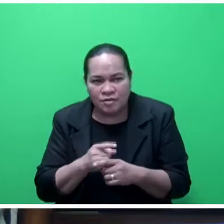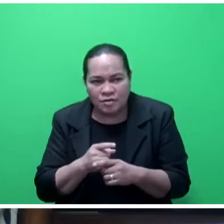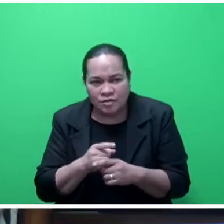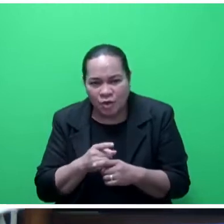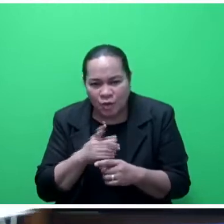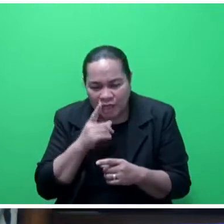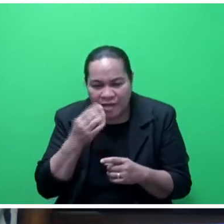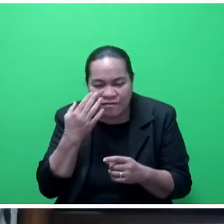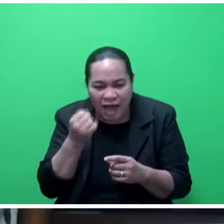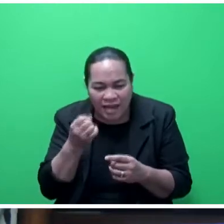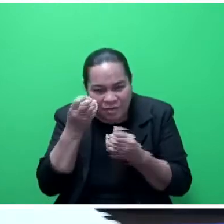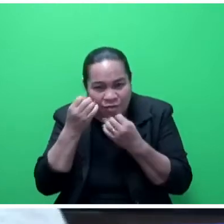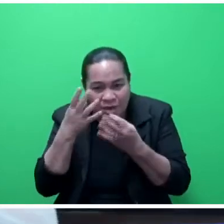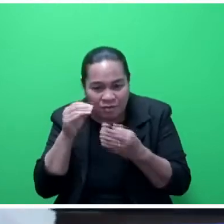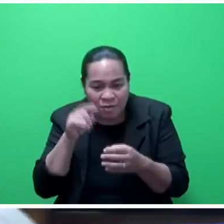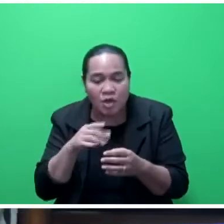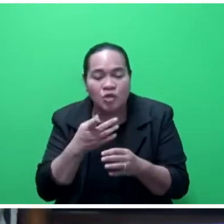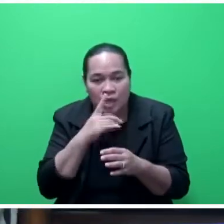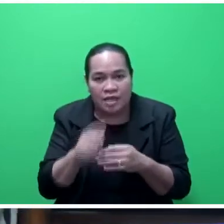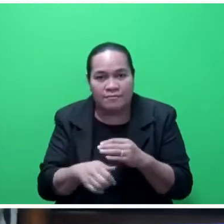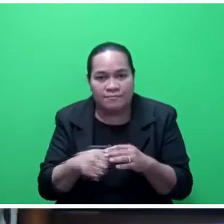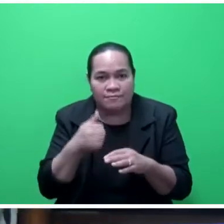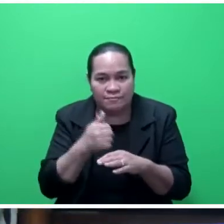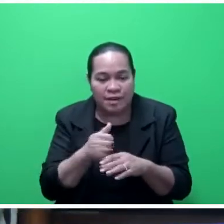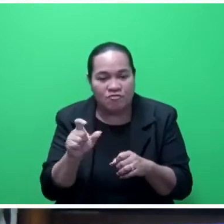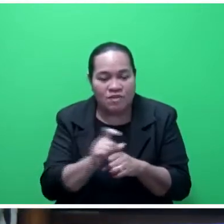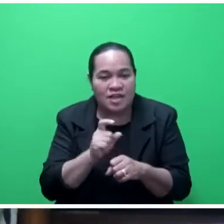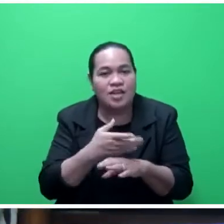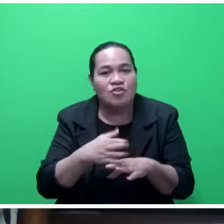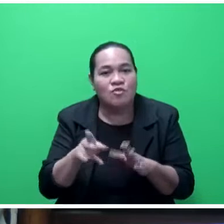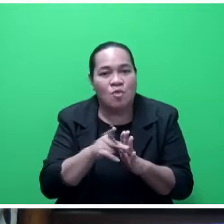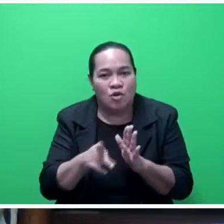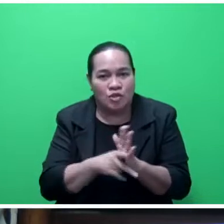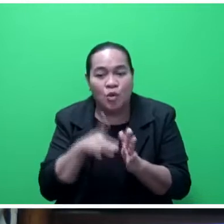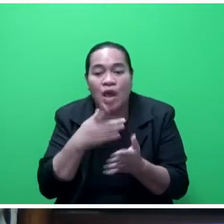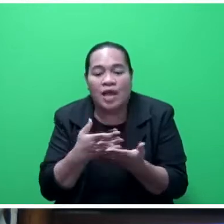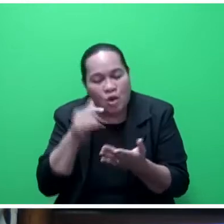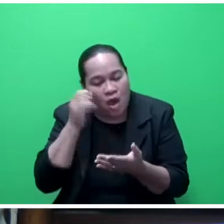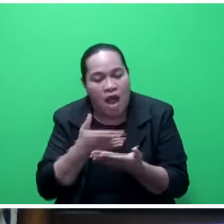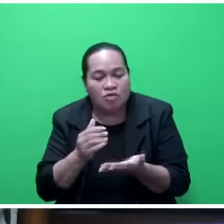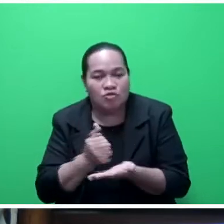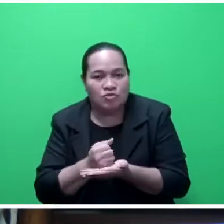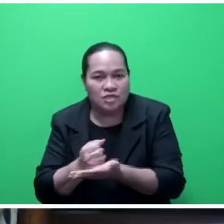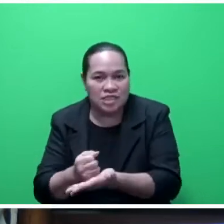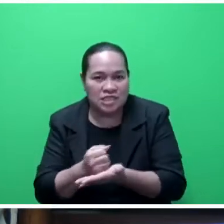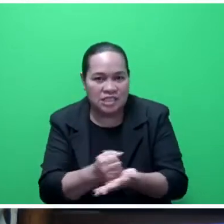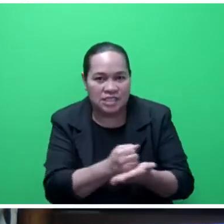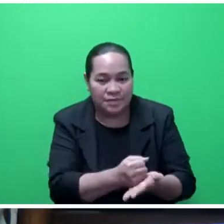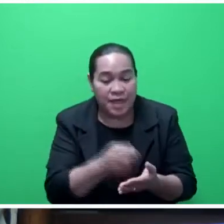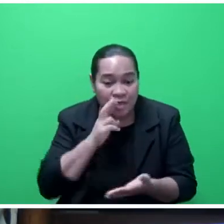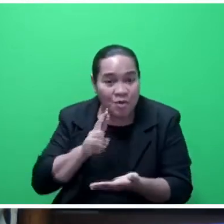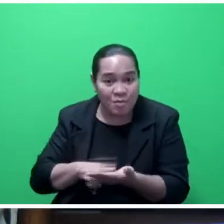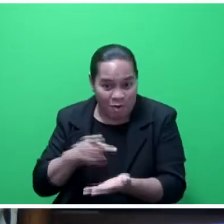establish new policies which could be targeted to assist them. Mr. Speaker, the report found that